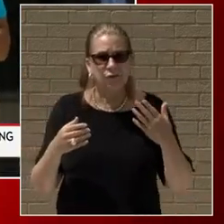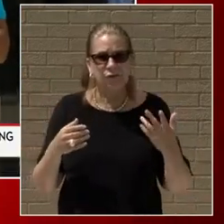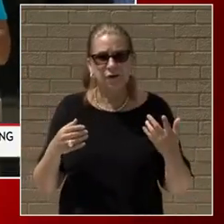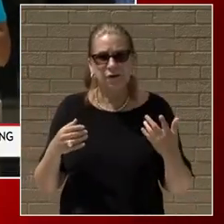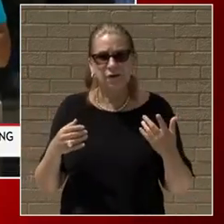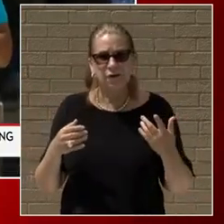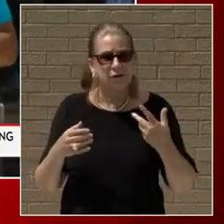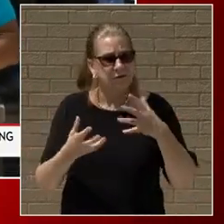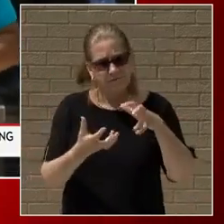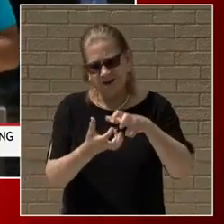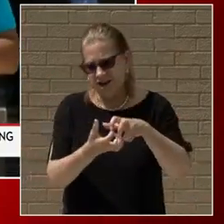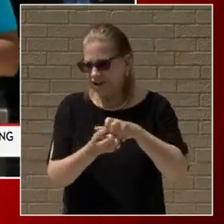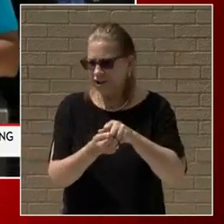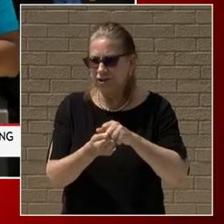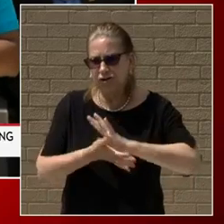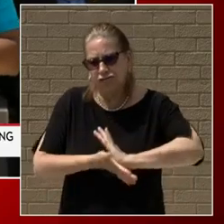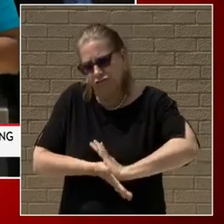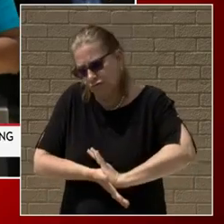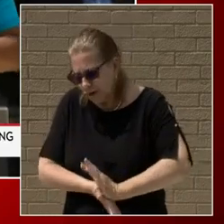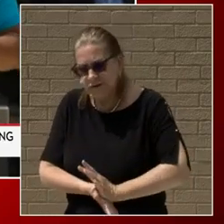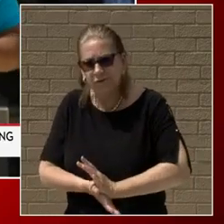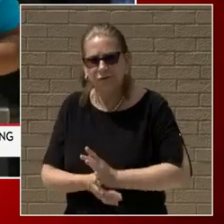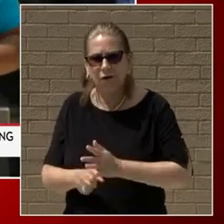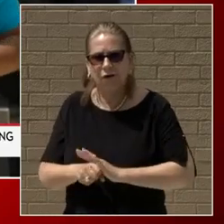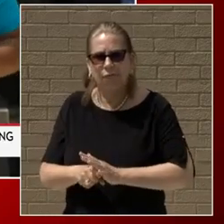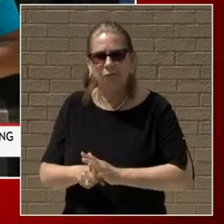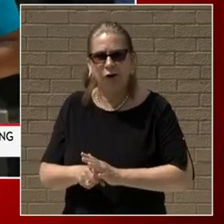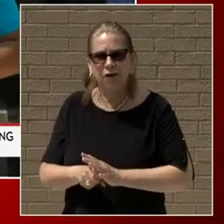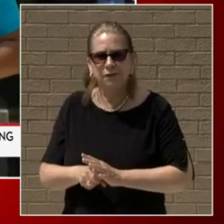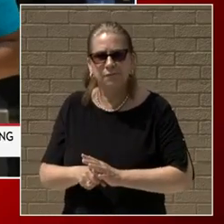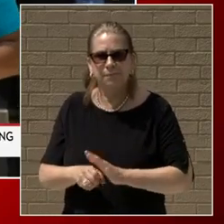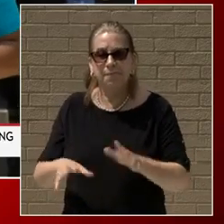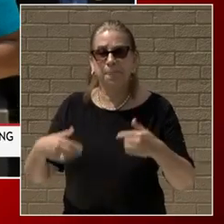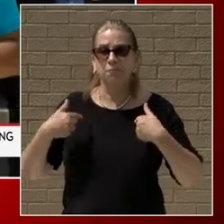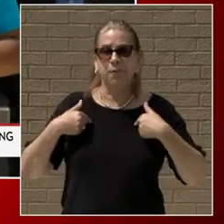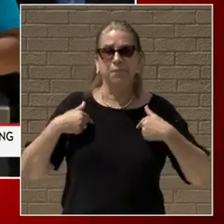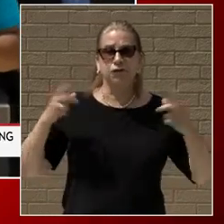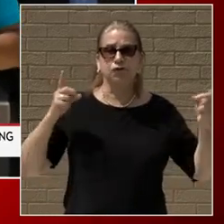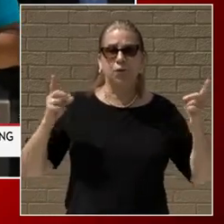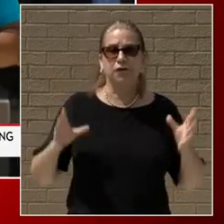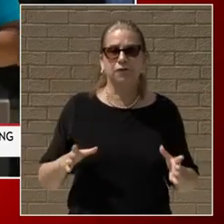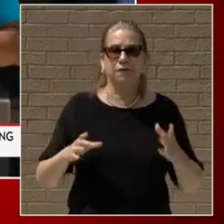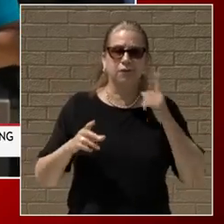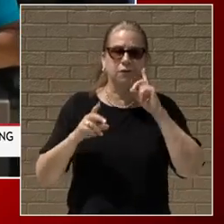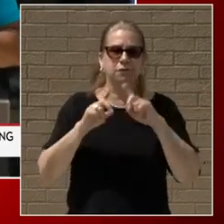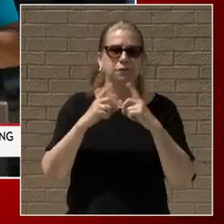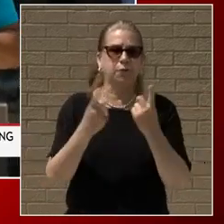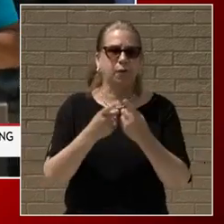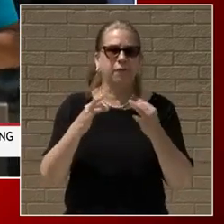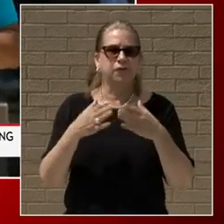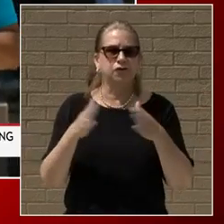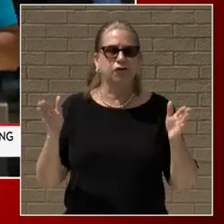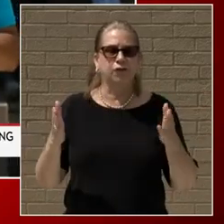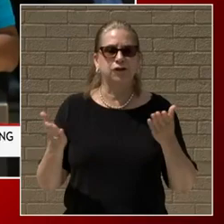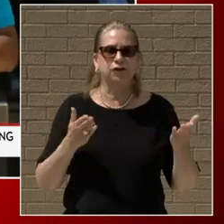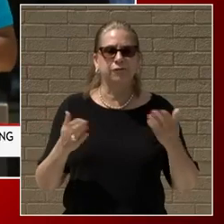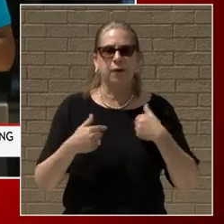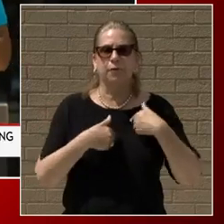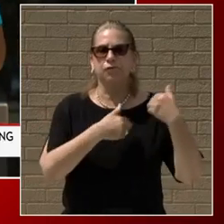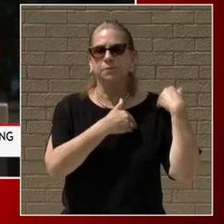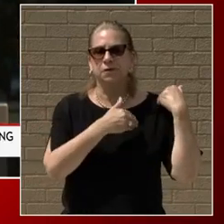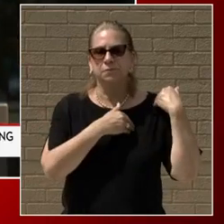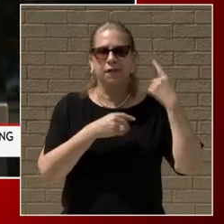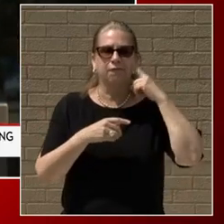everyone. Good morning. Again, I'm Keith Anderson, the Director of the Department of General Services, where our job is to build, maintain,